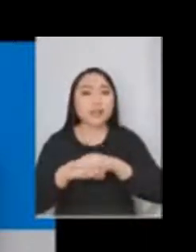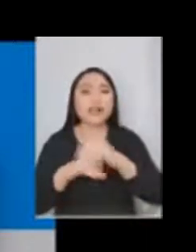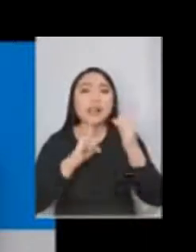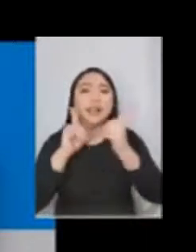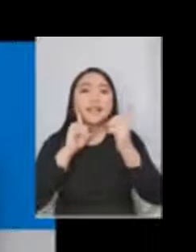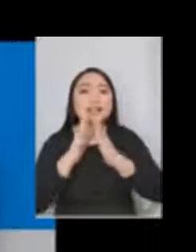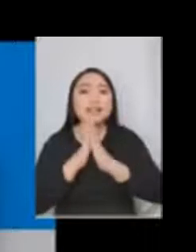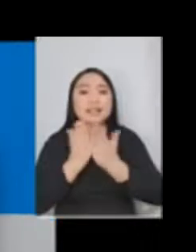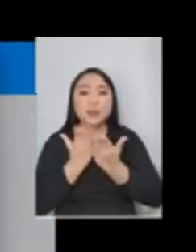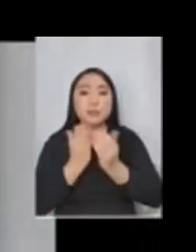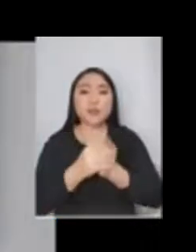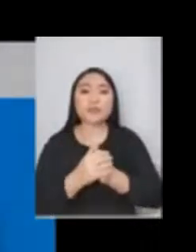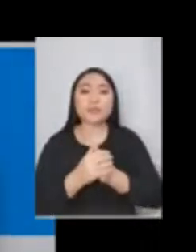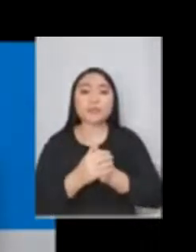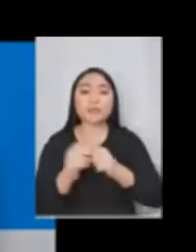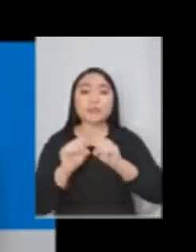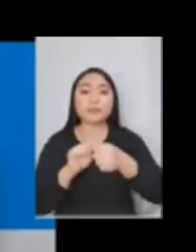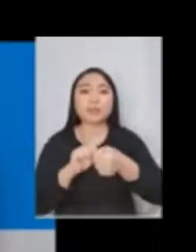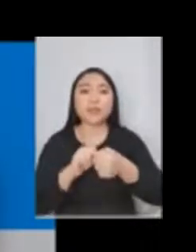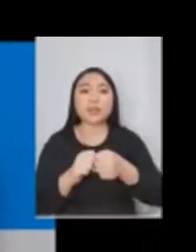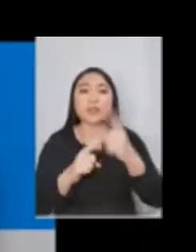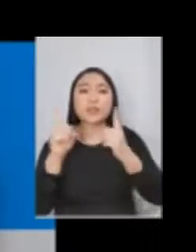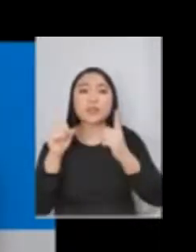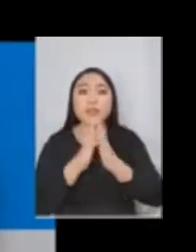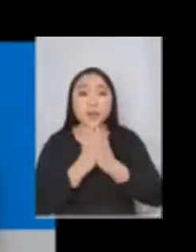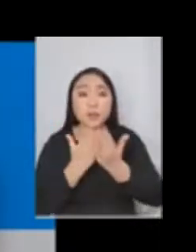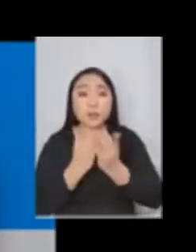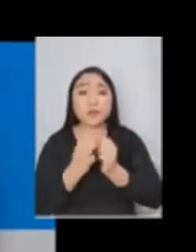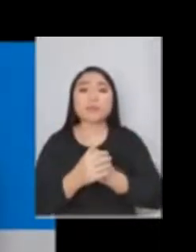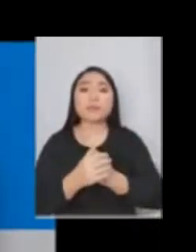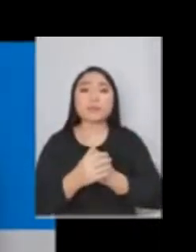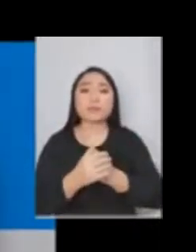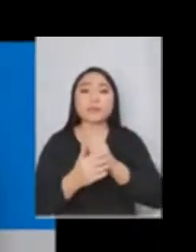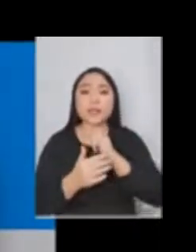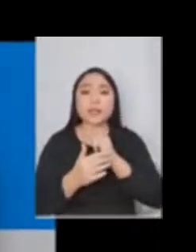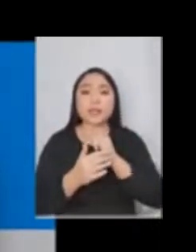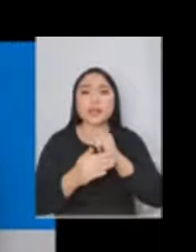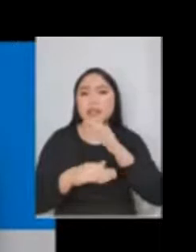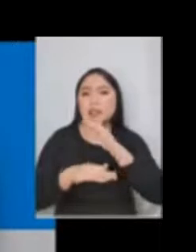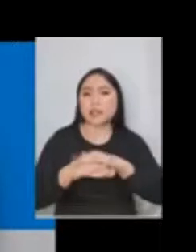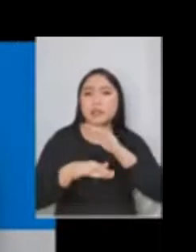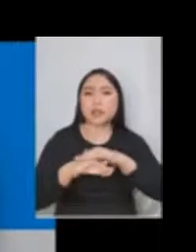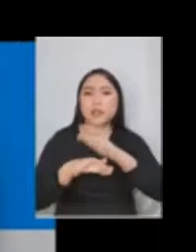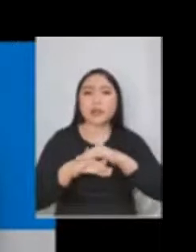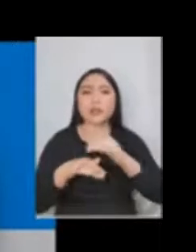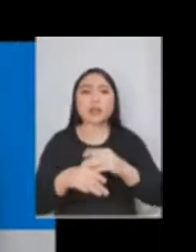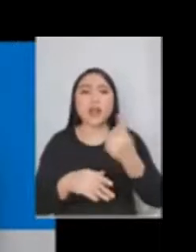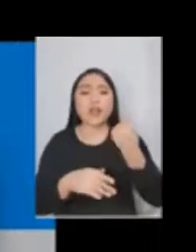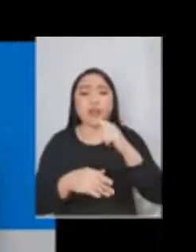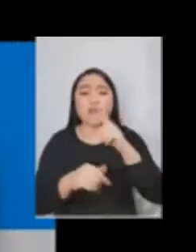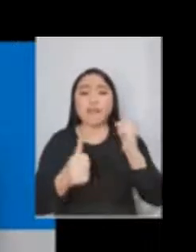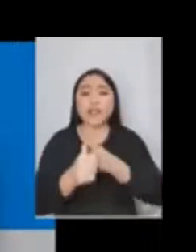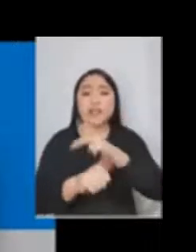siya. So, si Starbucks po, since portable na siya, pwede na natin siyang dalhin